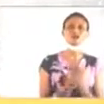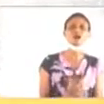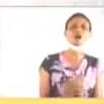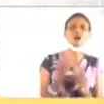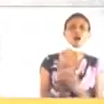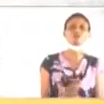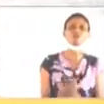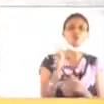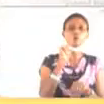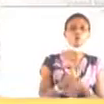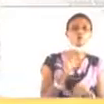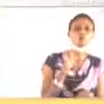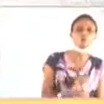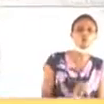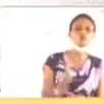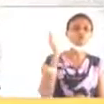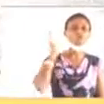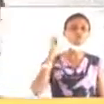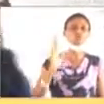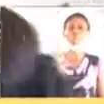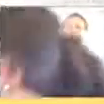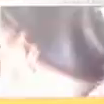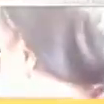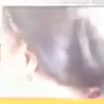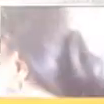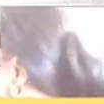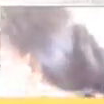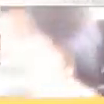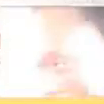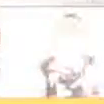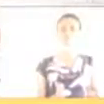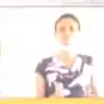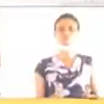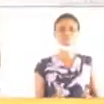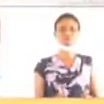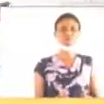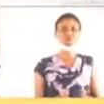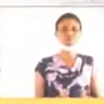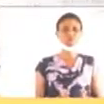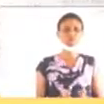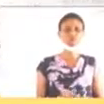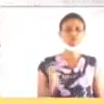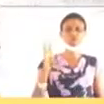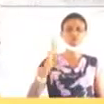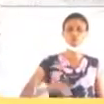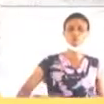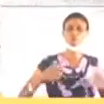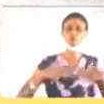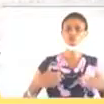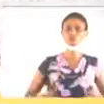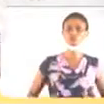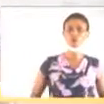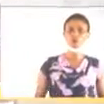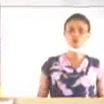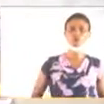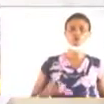Should be able to tell the followers that you don't just sleep and expect to get money. One of